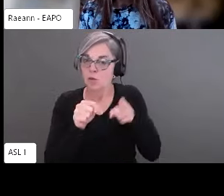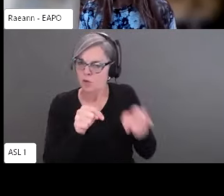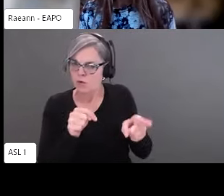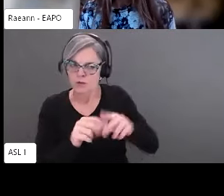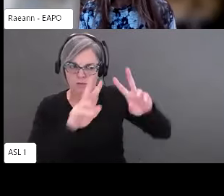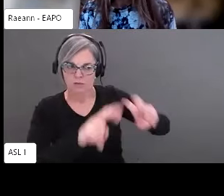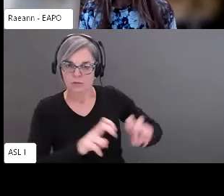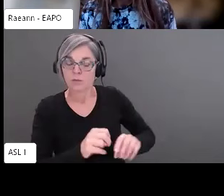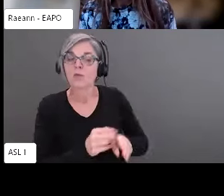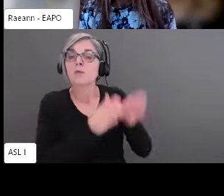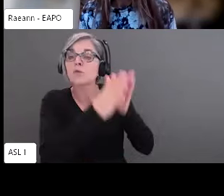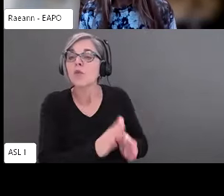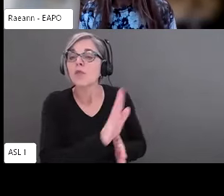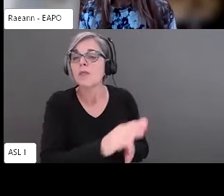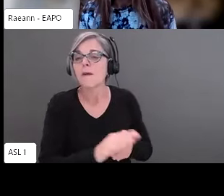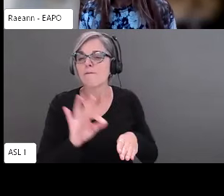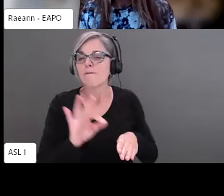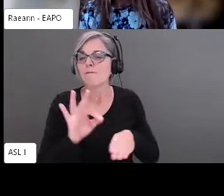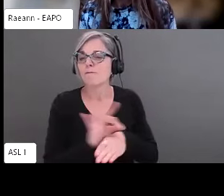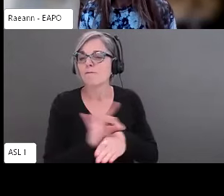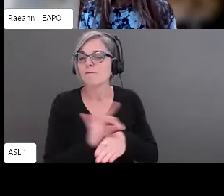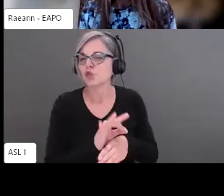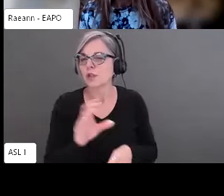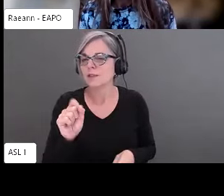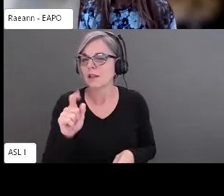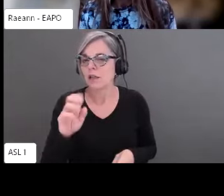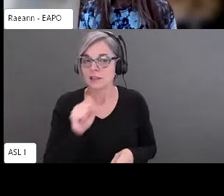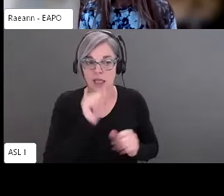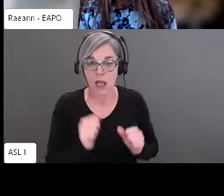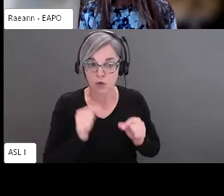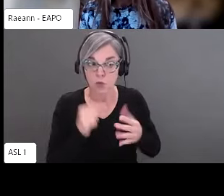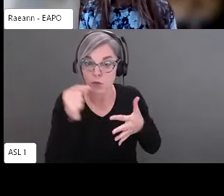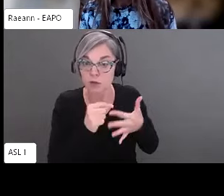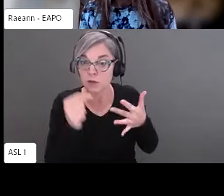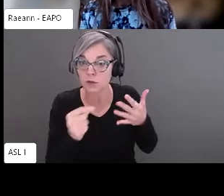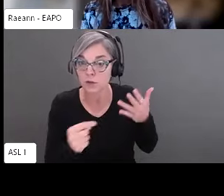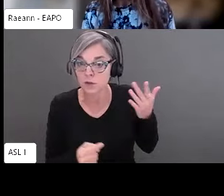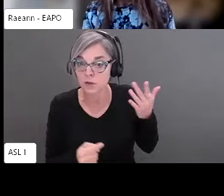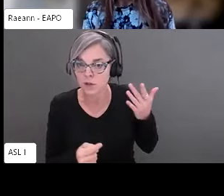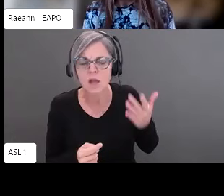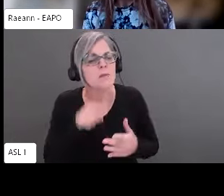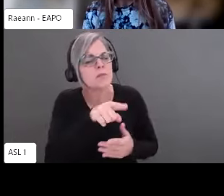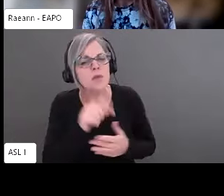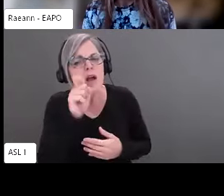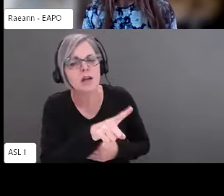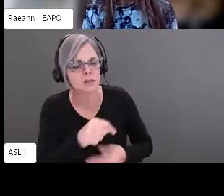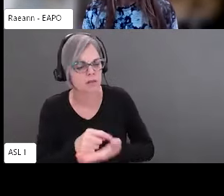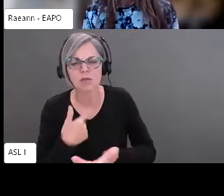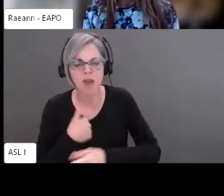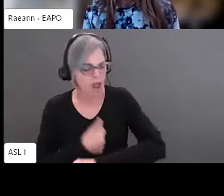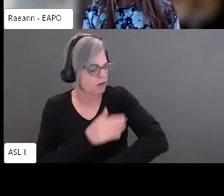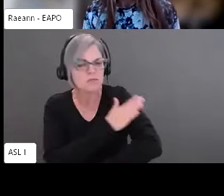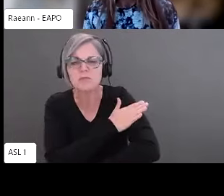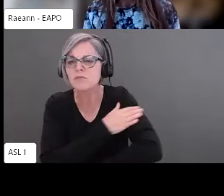can they just tell me why they have that bruise? Because I've seen people with horrible bruises who have had a